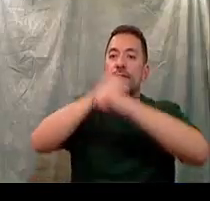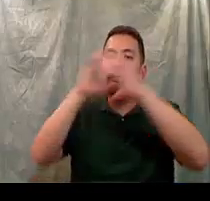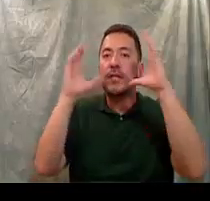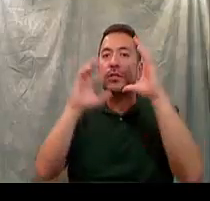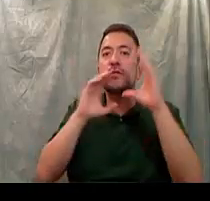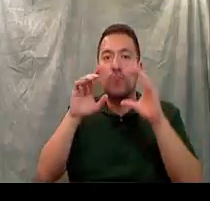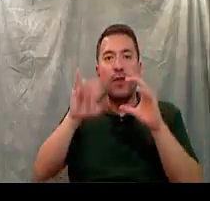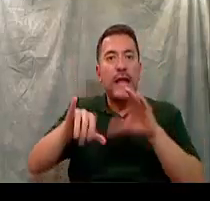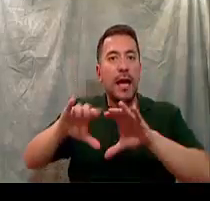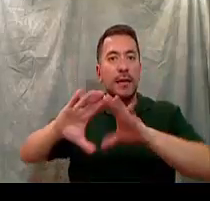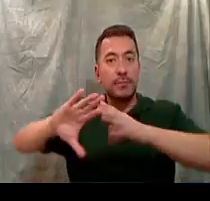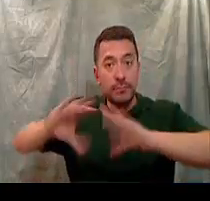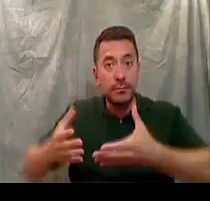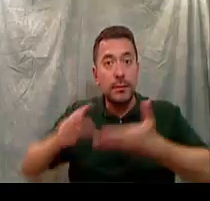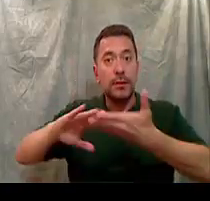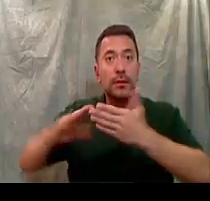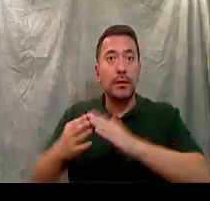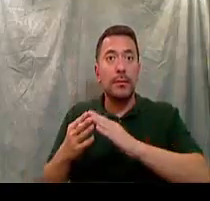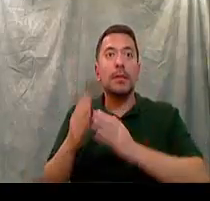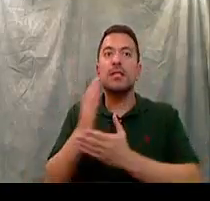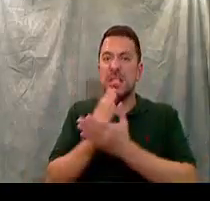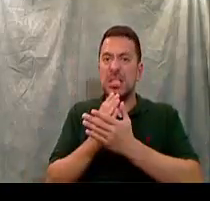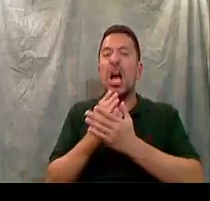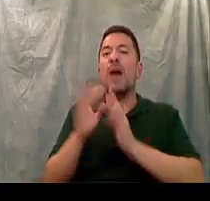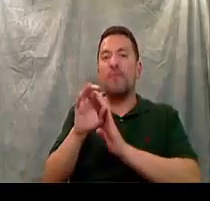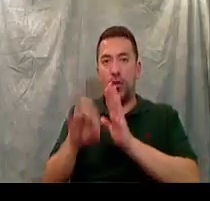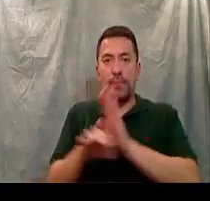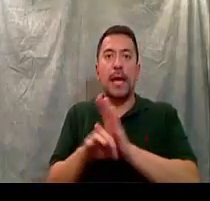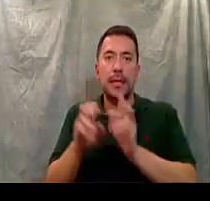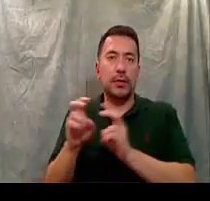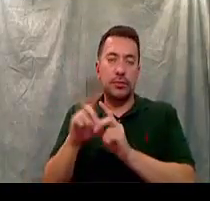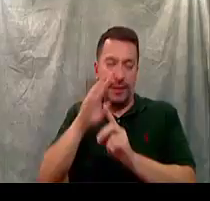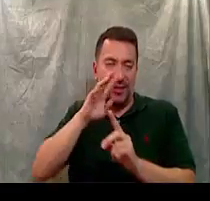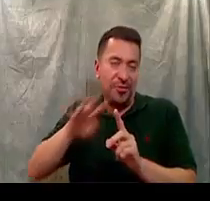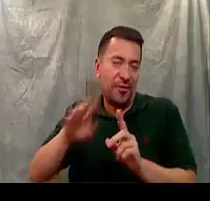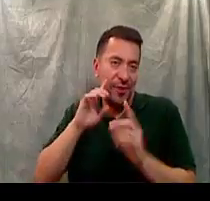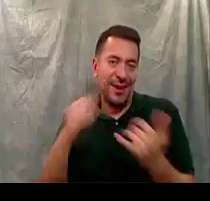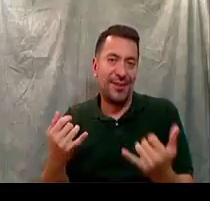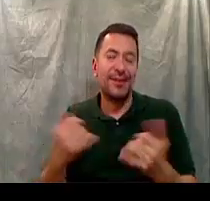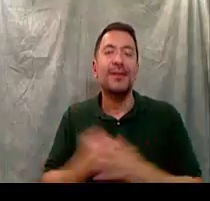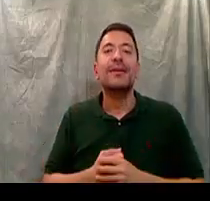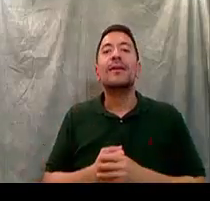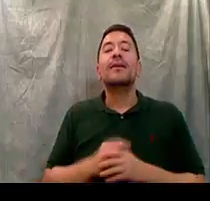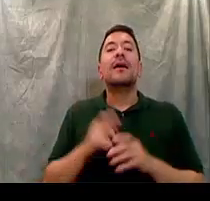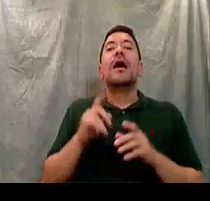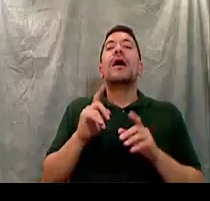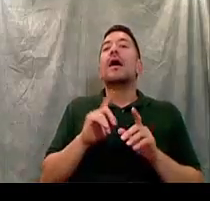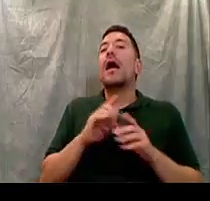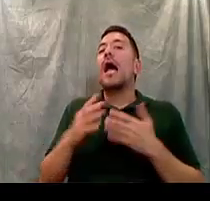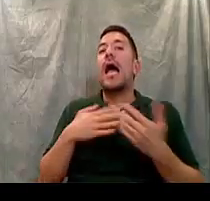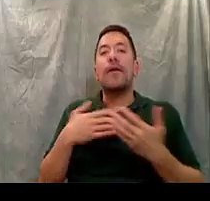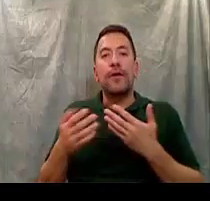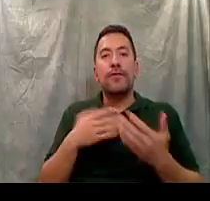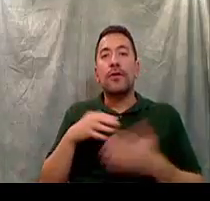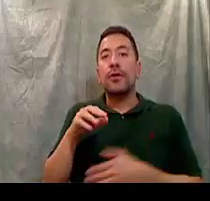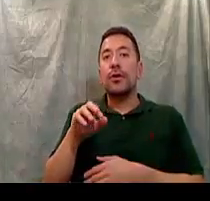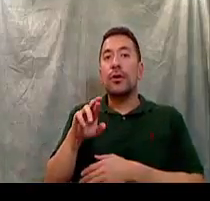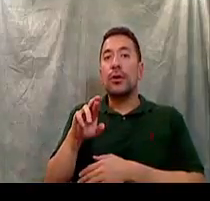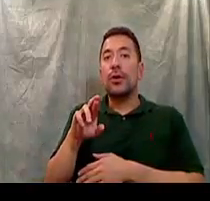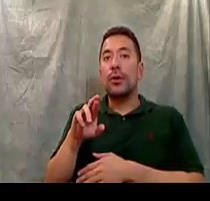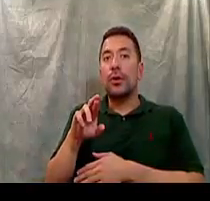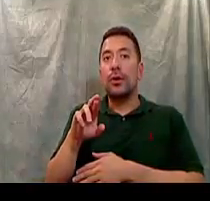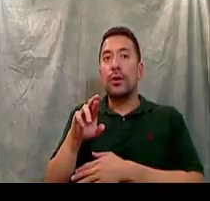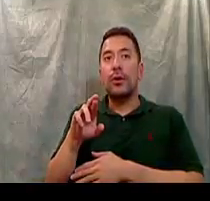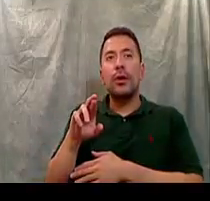takes it right out of the literature. And we've got some formatting issues that are emerging here, but try and ignore them. However, Reddy, who is another